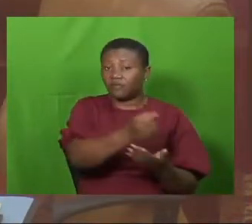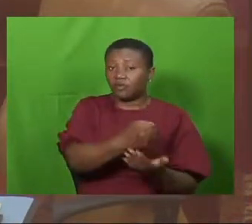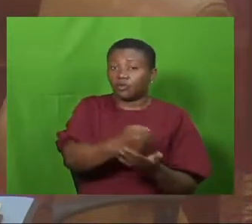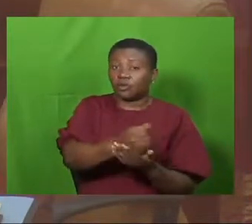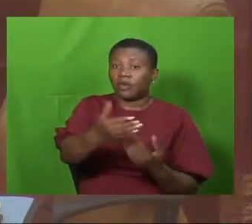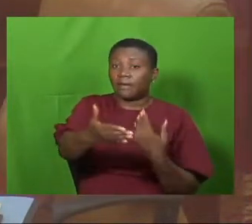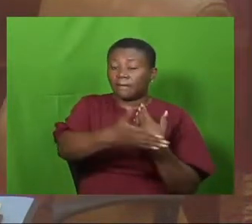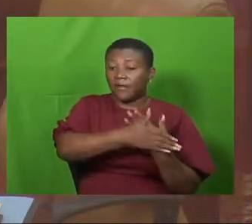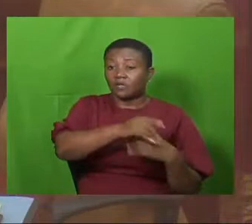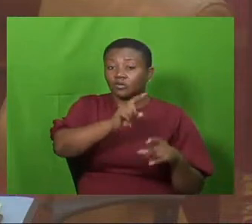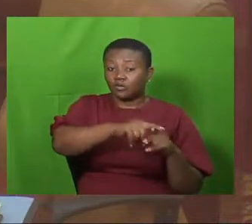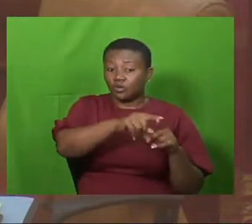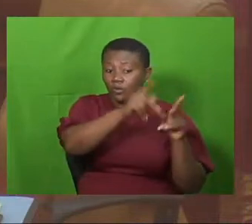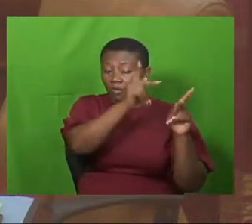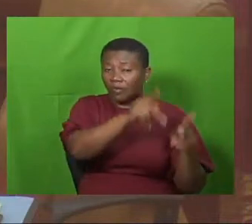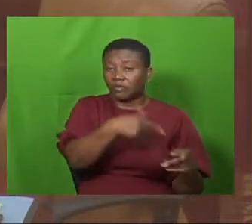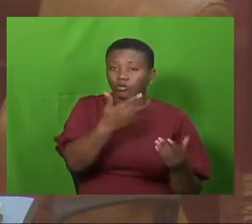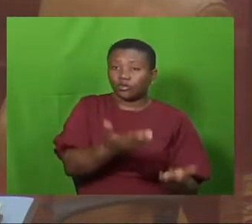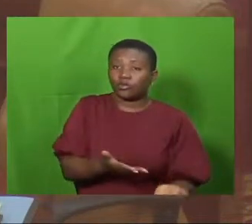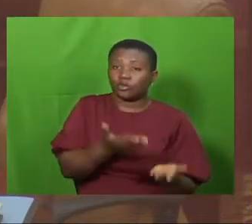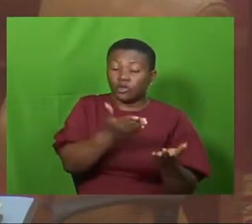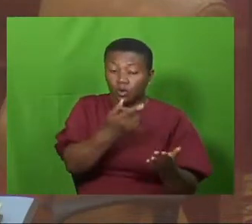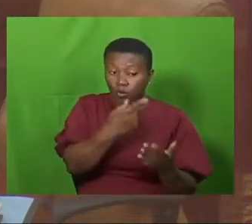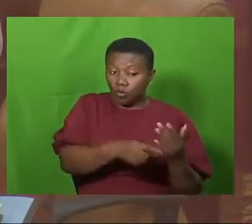we heard it. Thank you, Mr. Speaker.